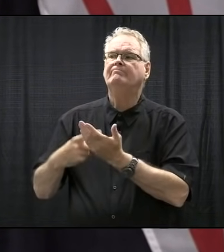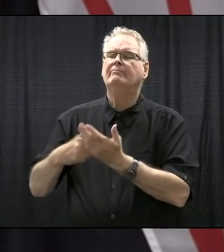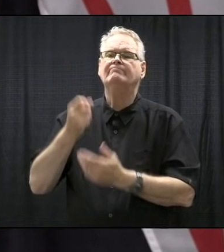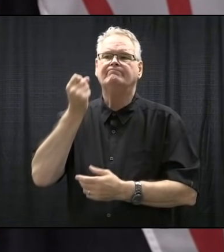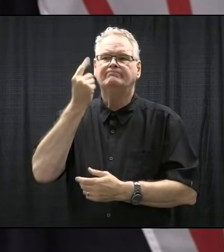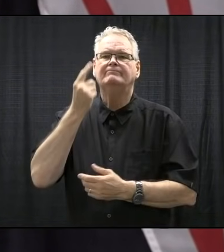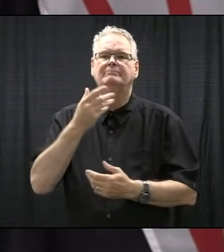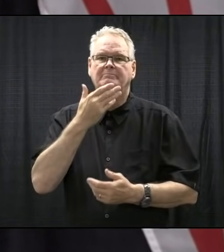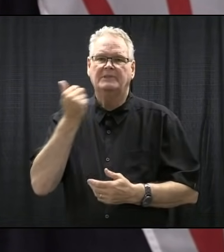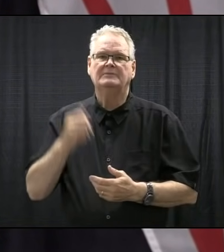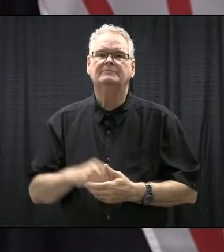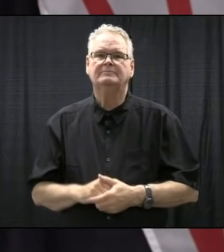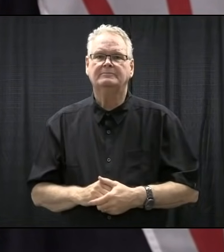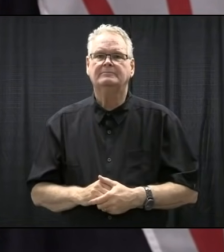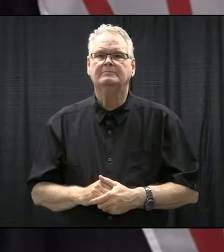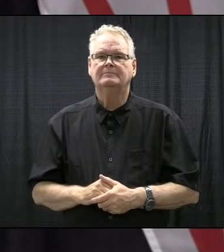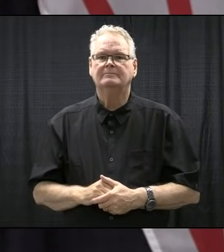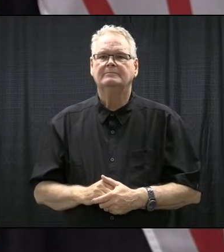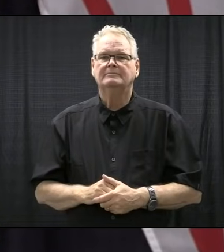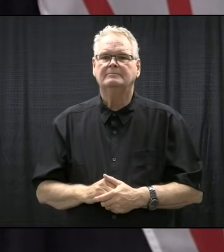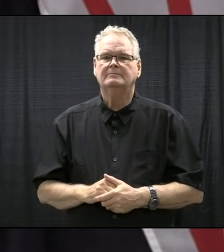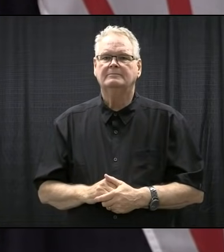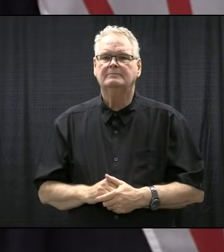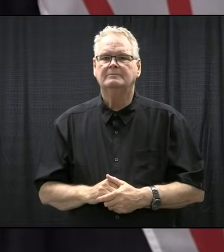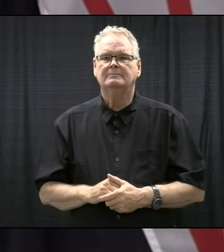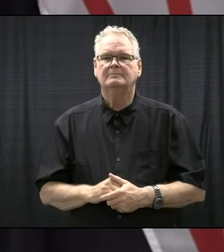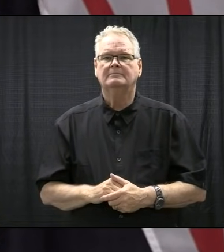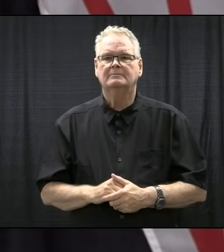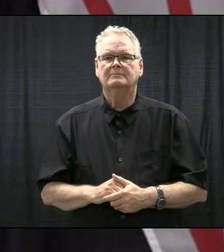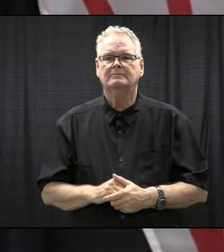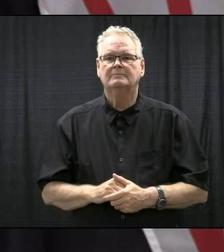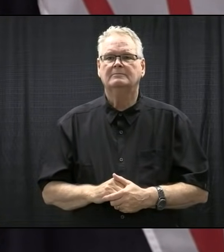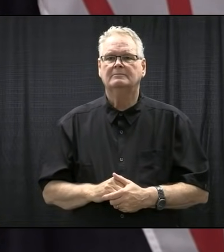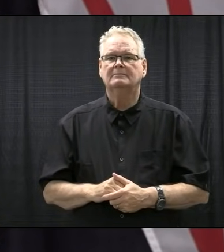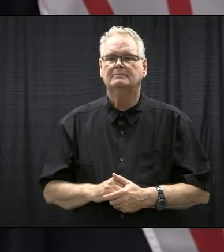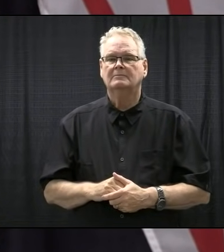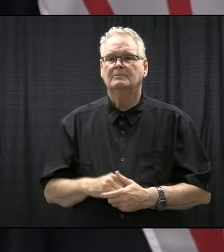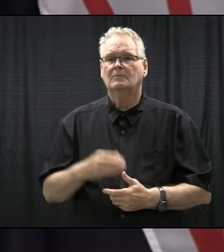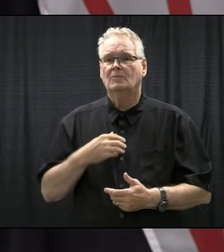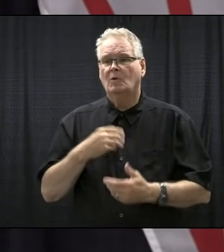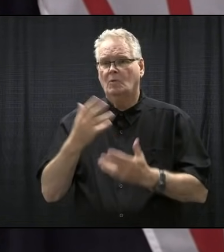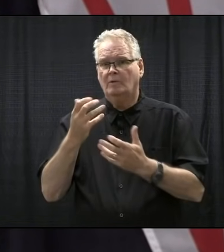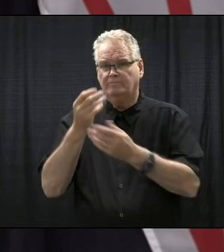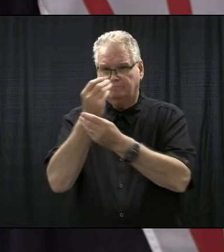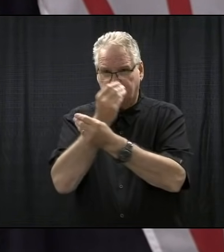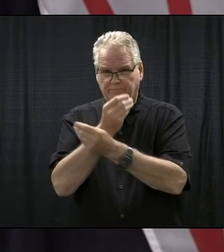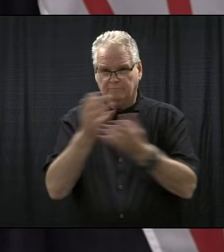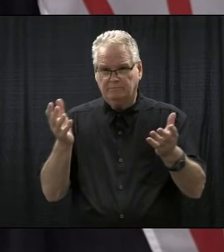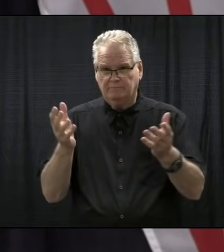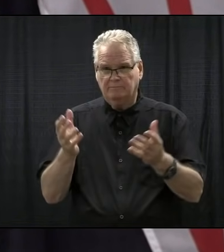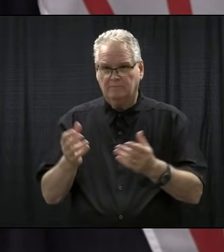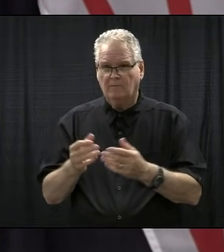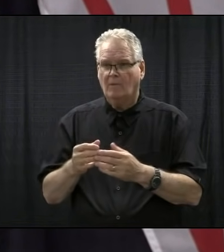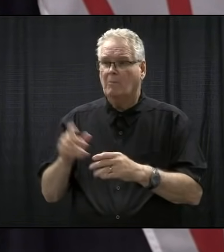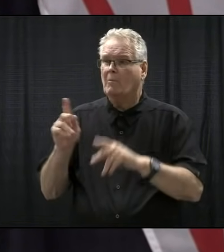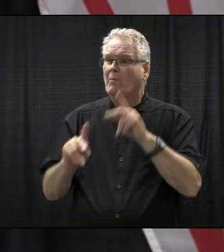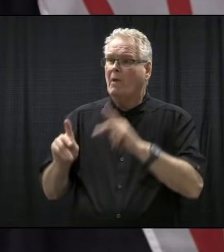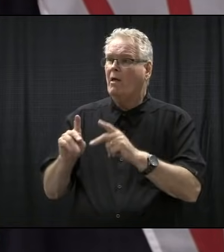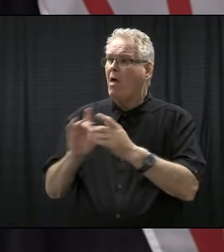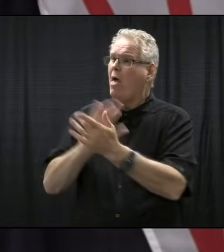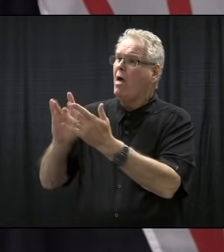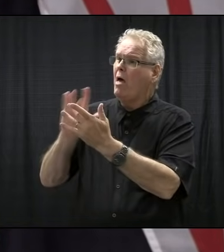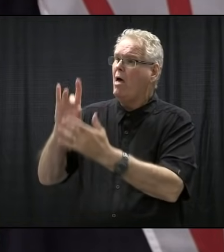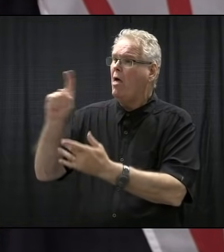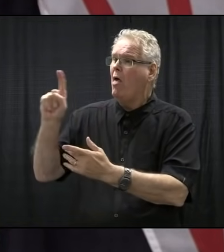that are putting a strain currently on 811, and this is information that can be gleaned elsewhere. So this is